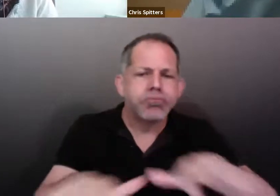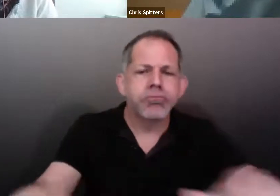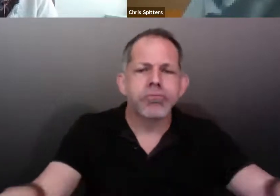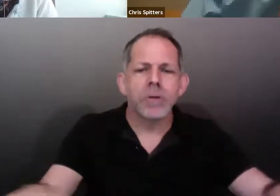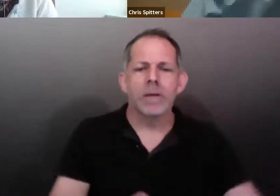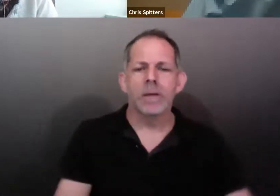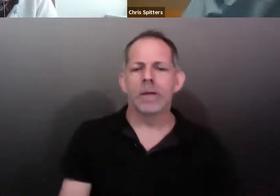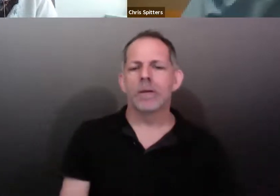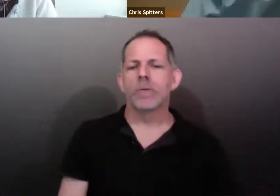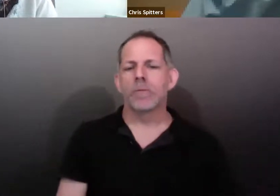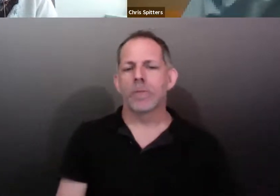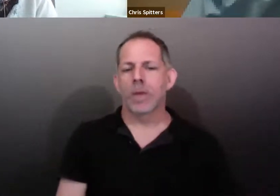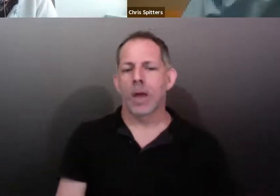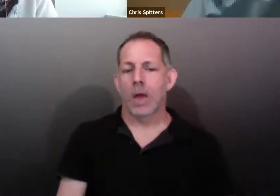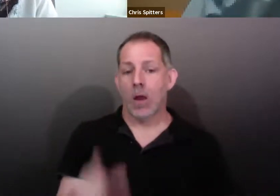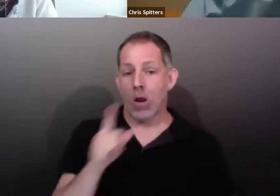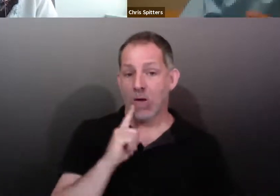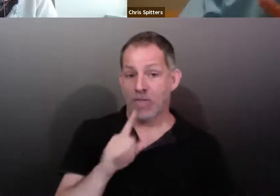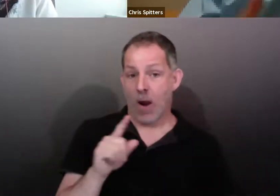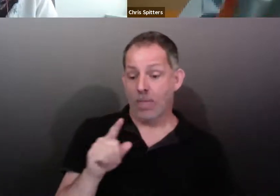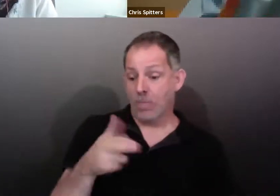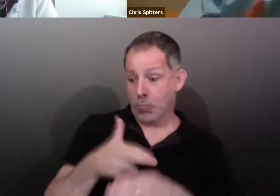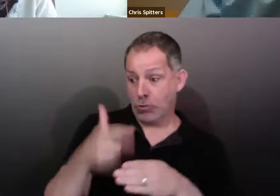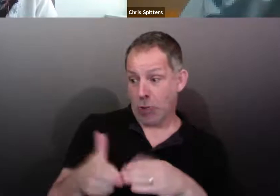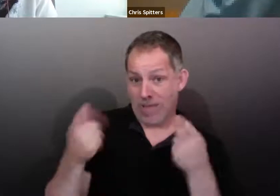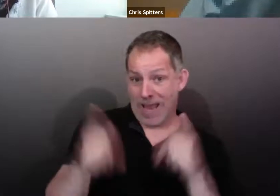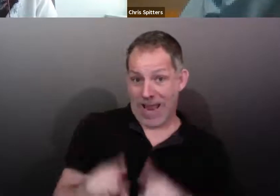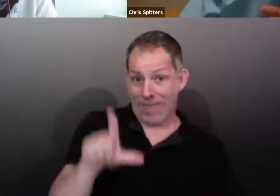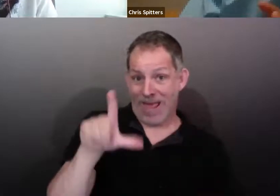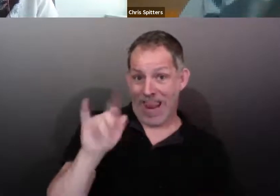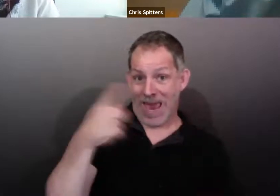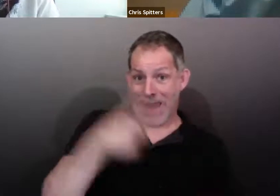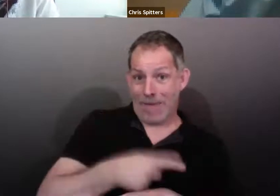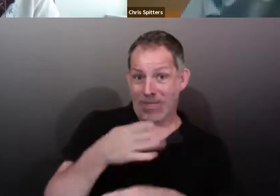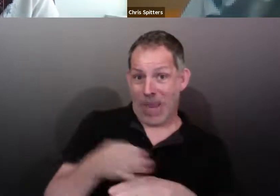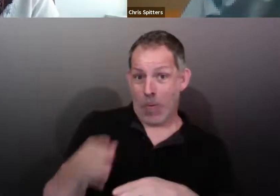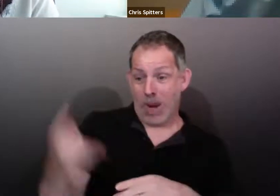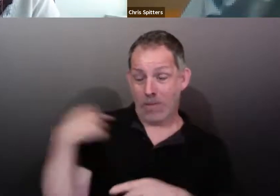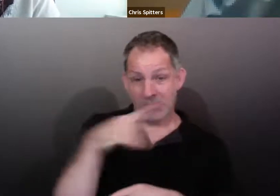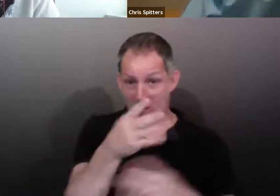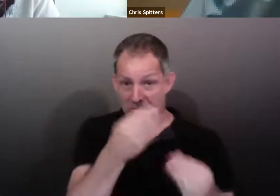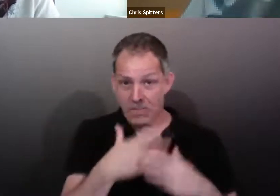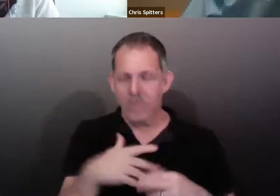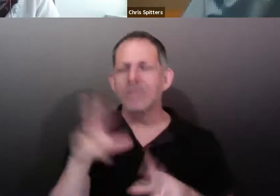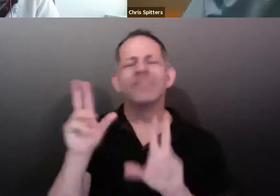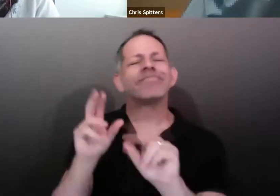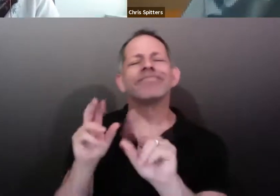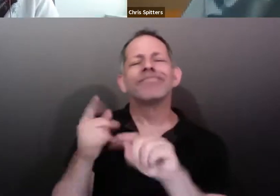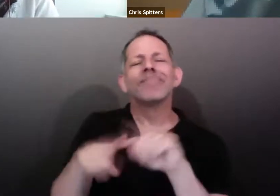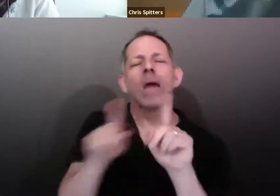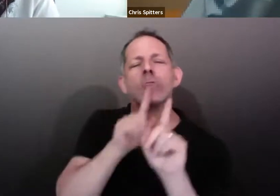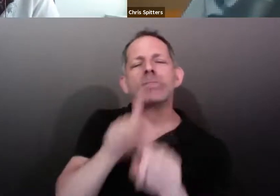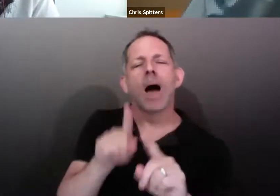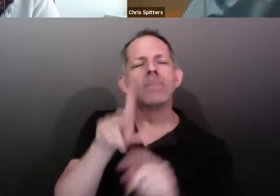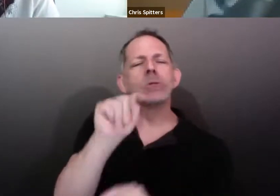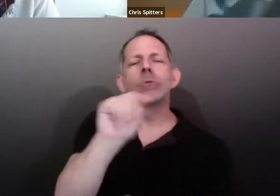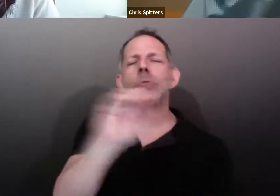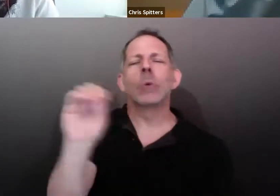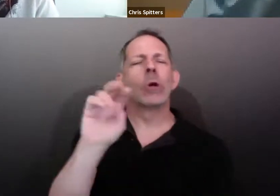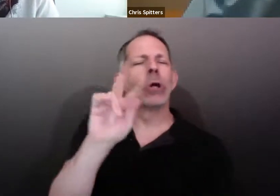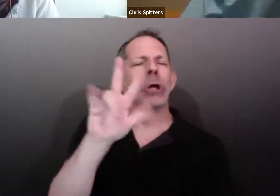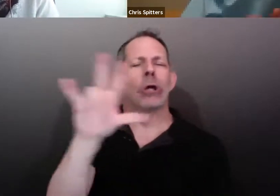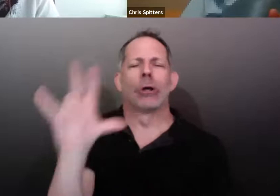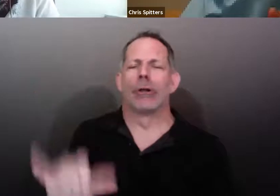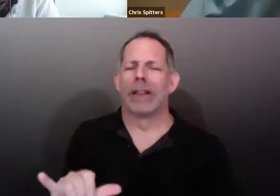early. Just as Maria mentioned, her experience of about a 4-day lag, 4 to 5 days is the average amount of time from